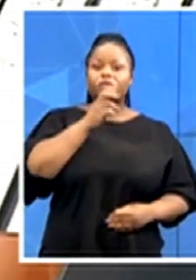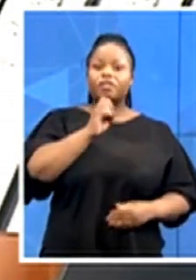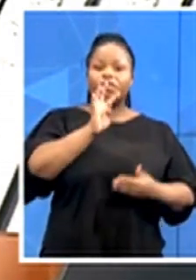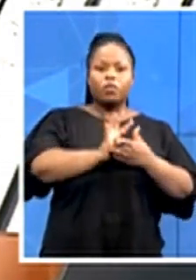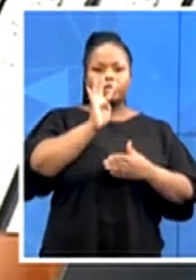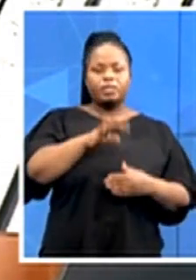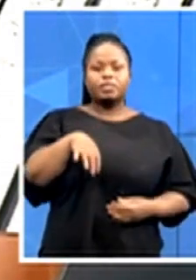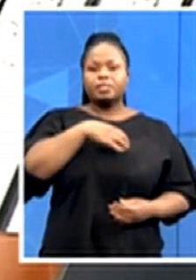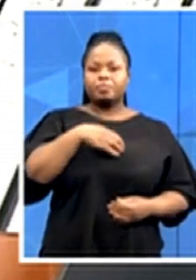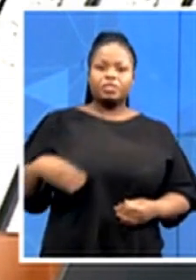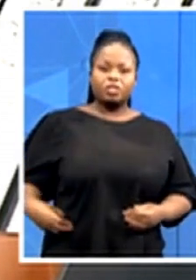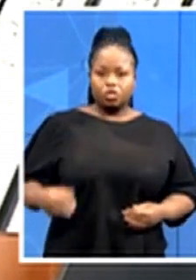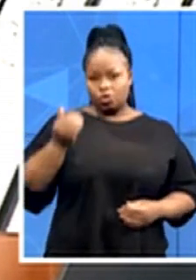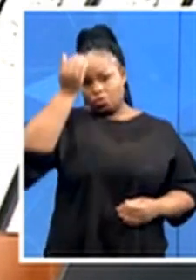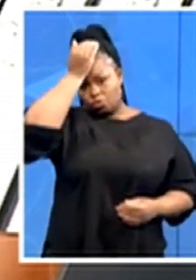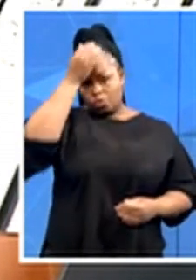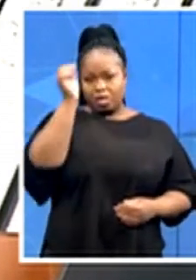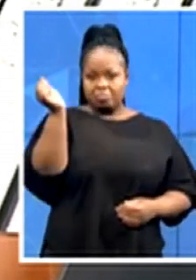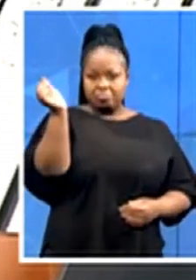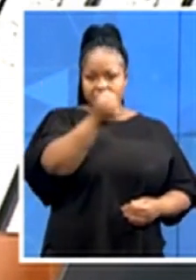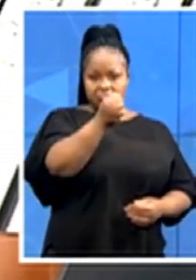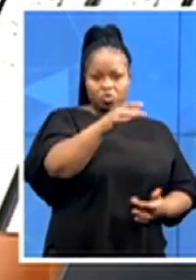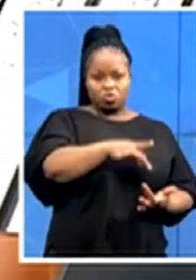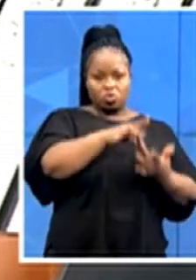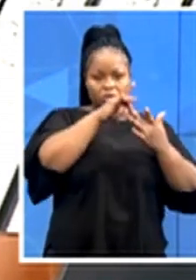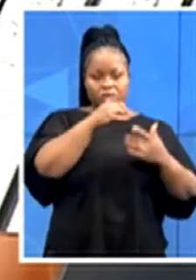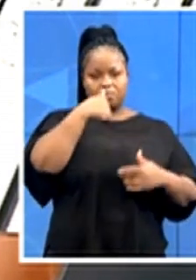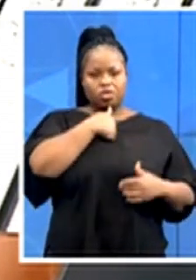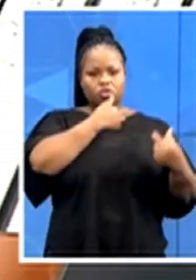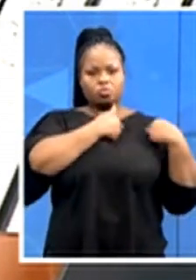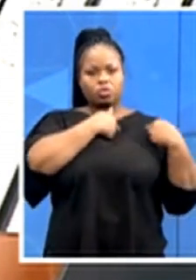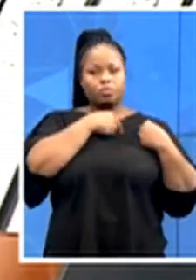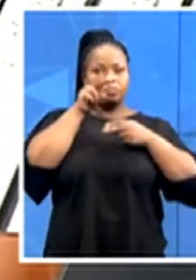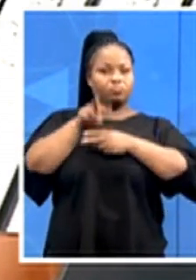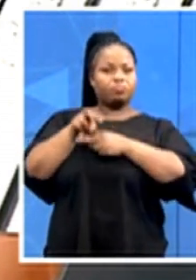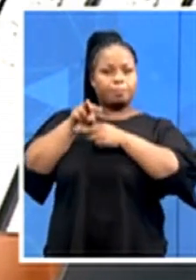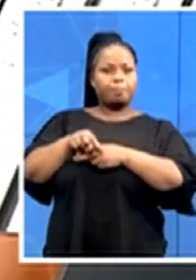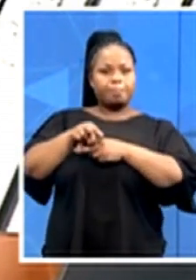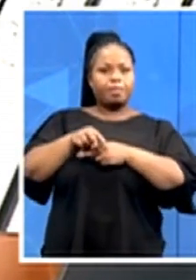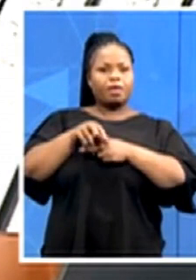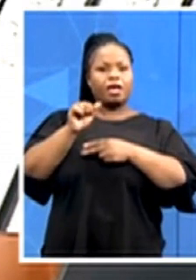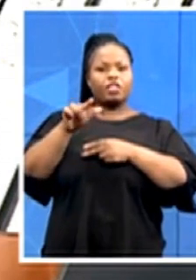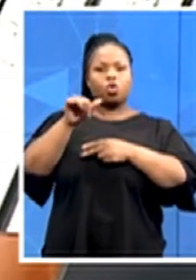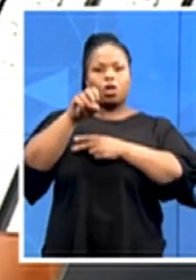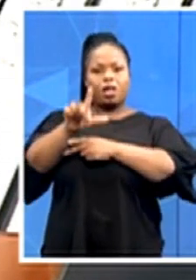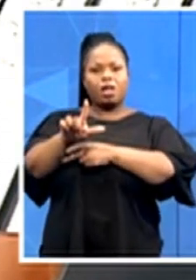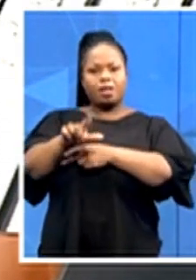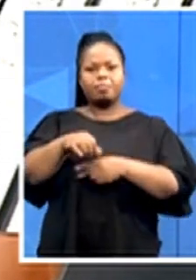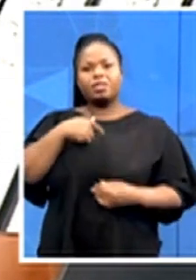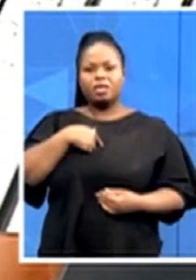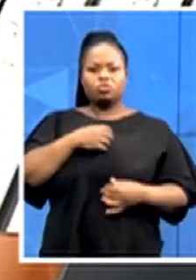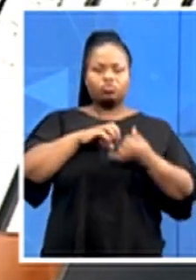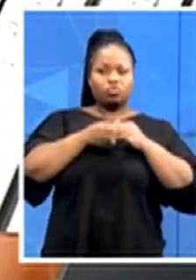me the responsibility to oversee efforts to turn around several SOEs that were in dire